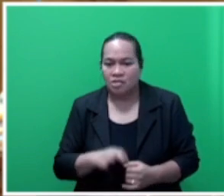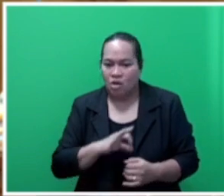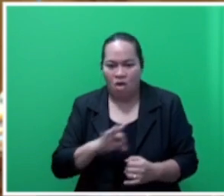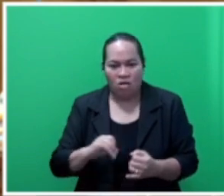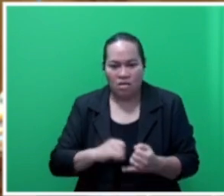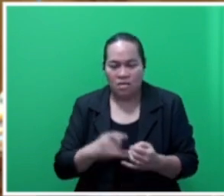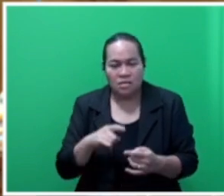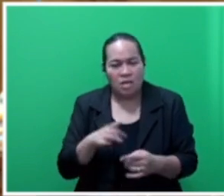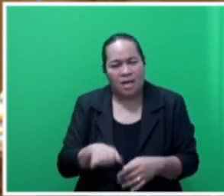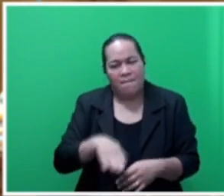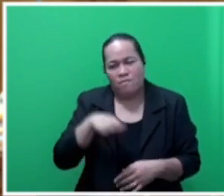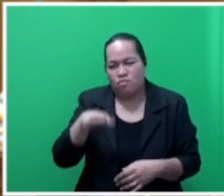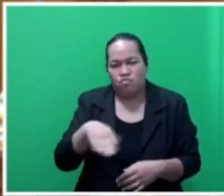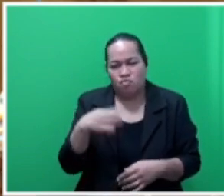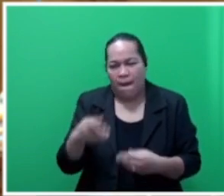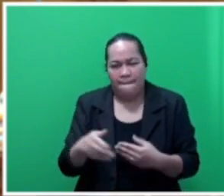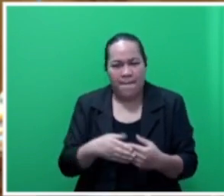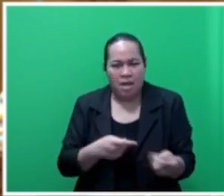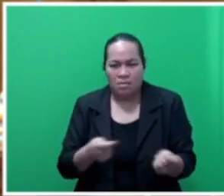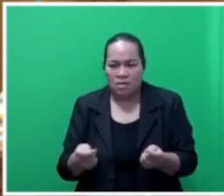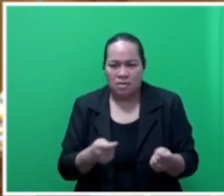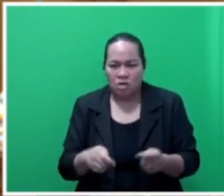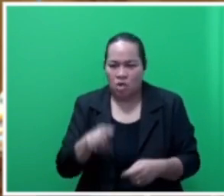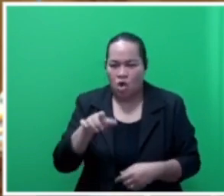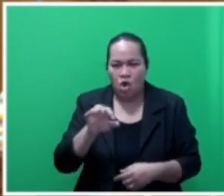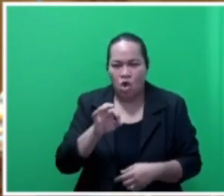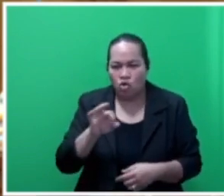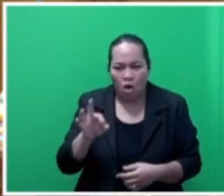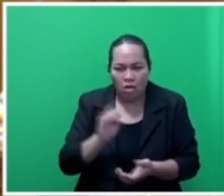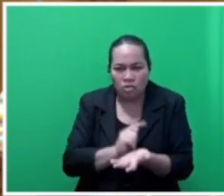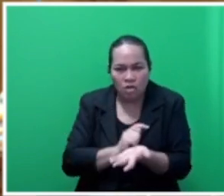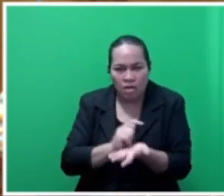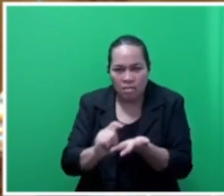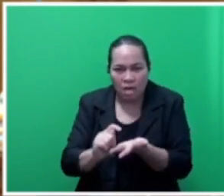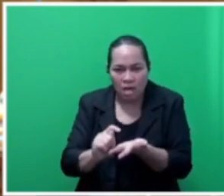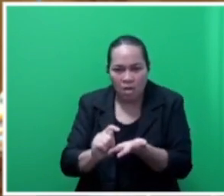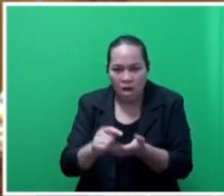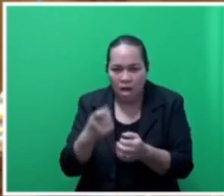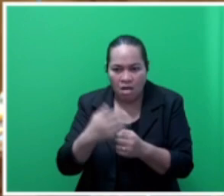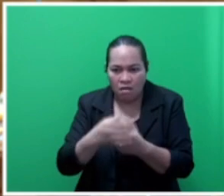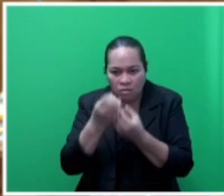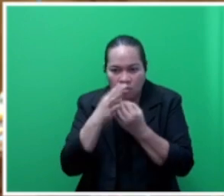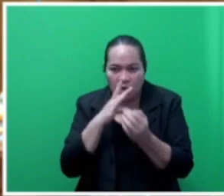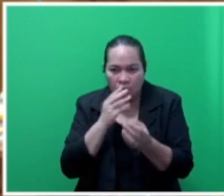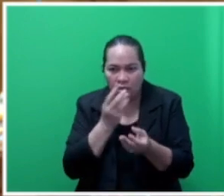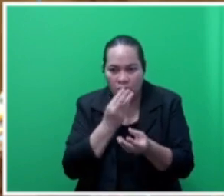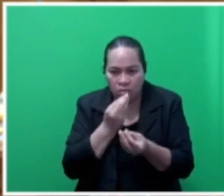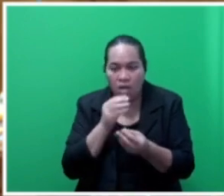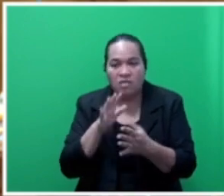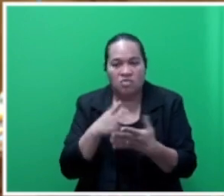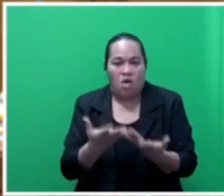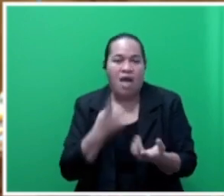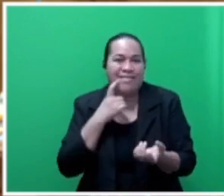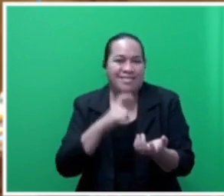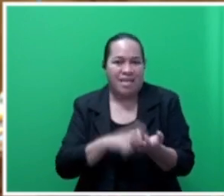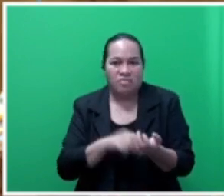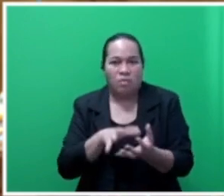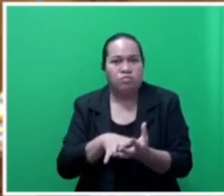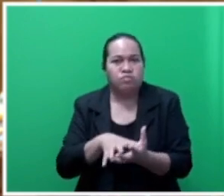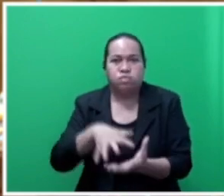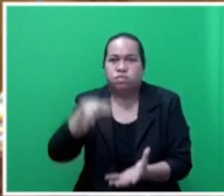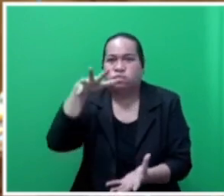Poor management of government finance and the lack of accountability and transparency has led to the increase of our debt stock, which is